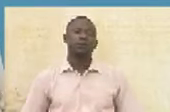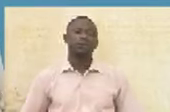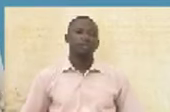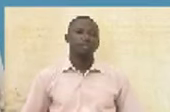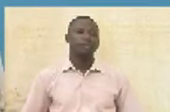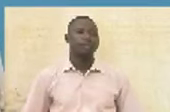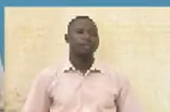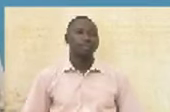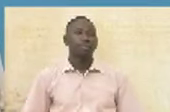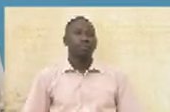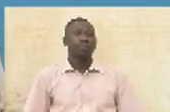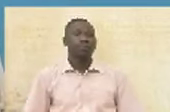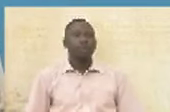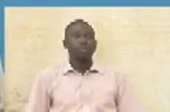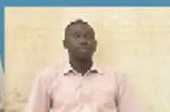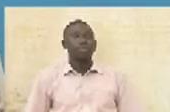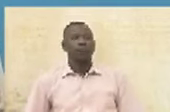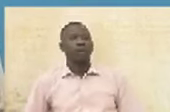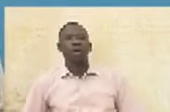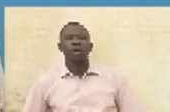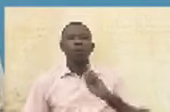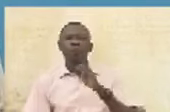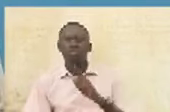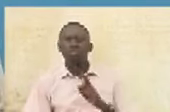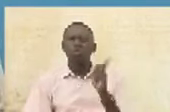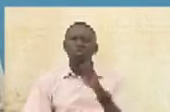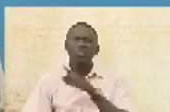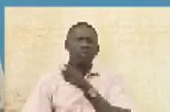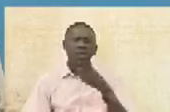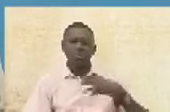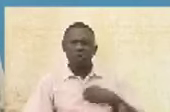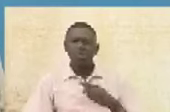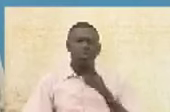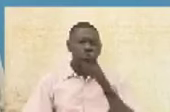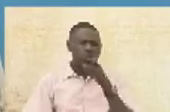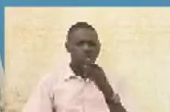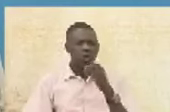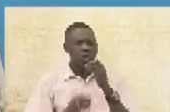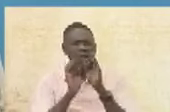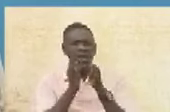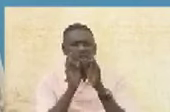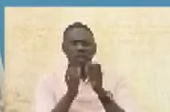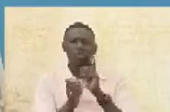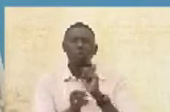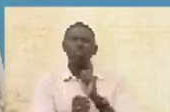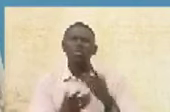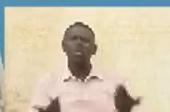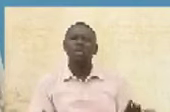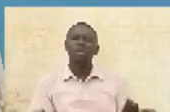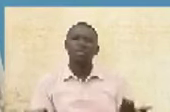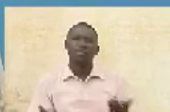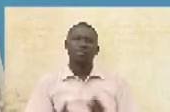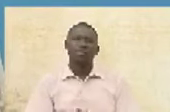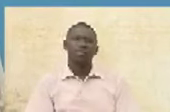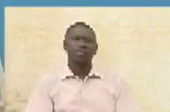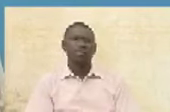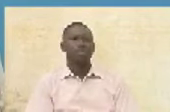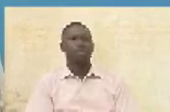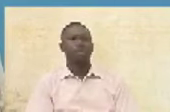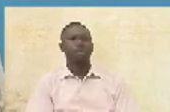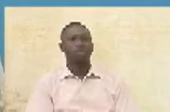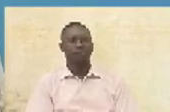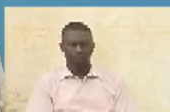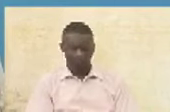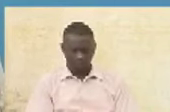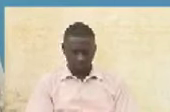And what was it that they wanted you to tell them? Silang itol la fida ite mune fwe yemenke. Iko unko wale